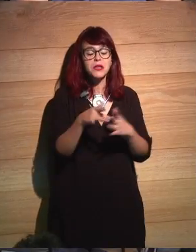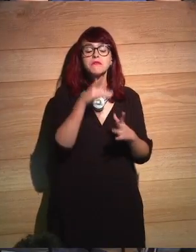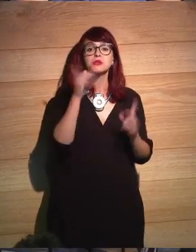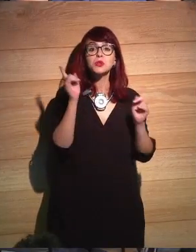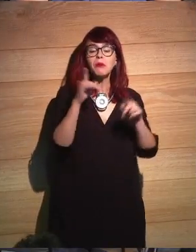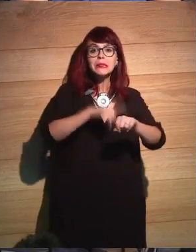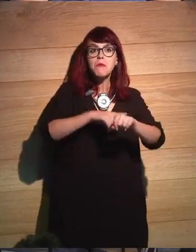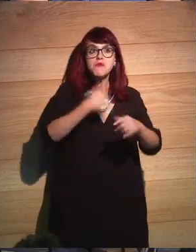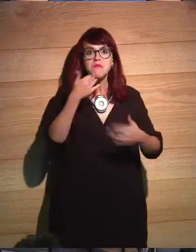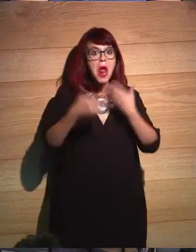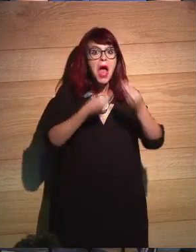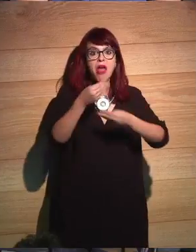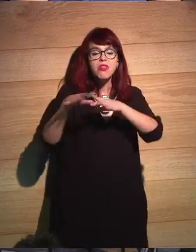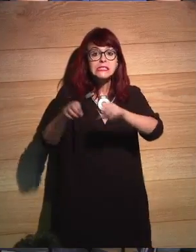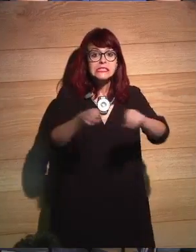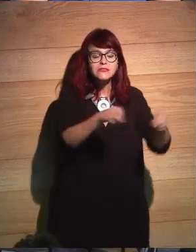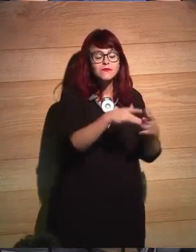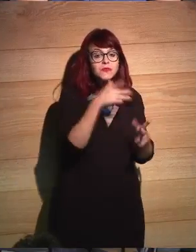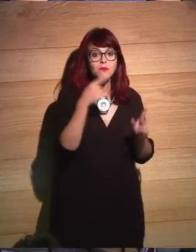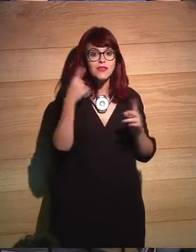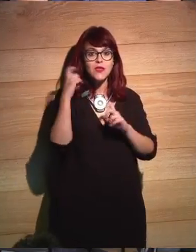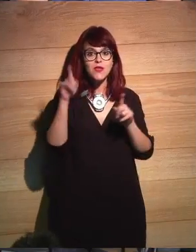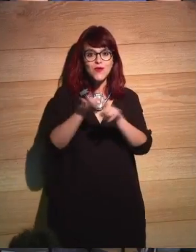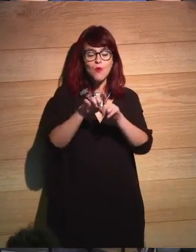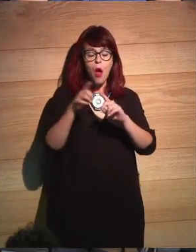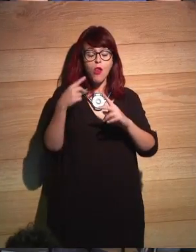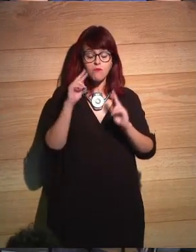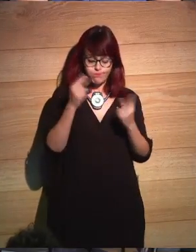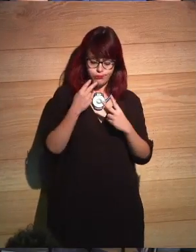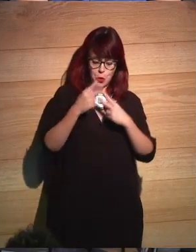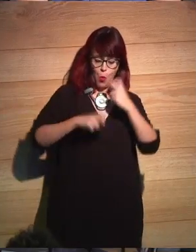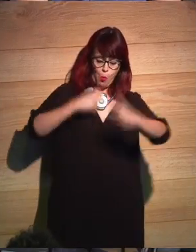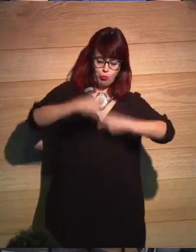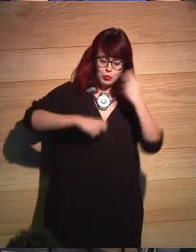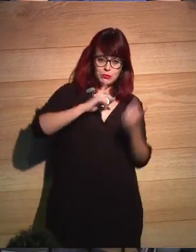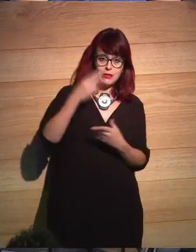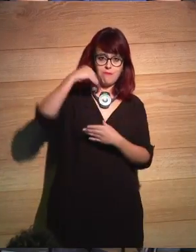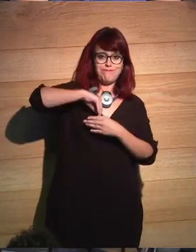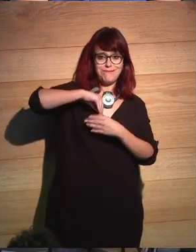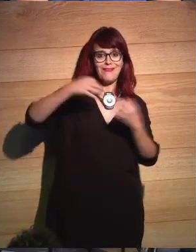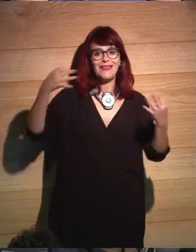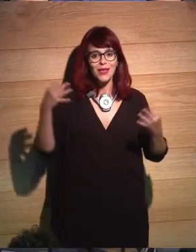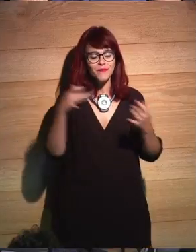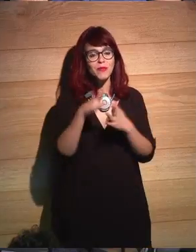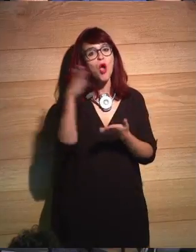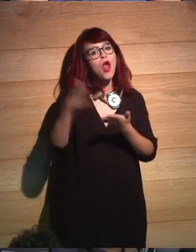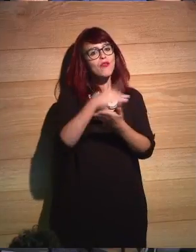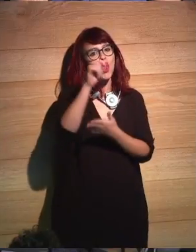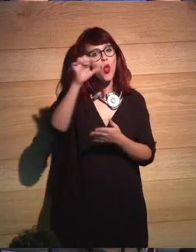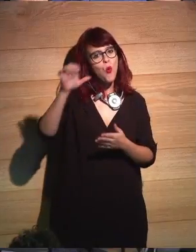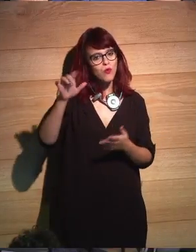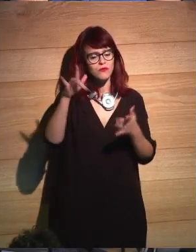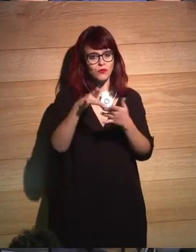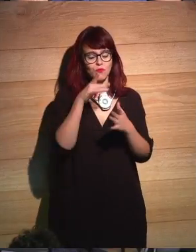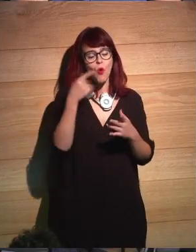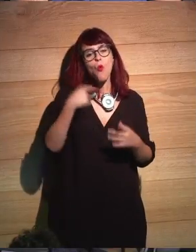date. And the person he talks about has no work, doesn't study, and he's just looking for